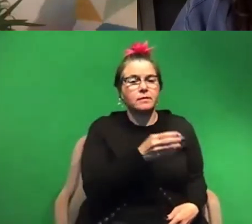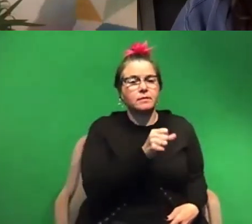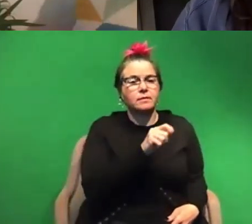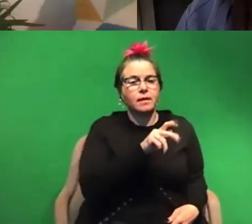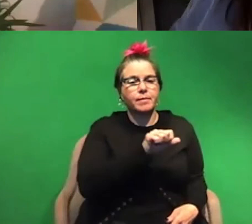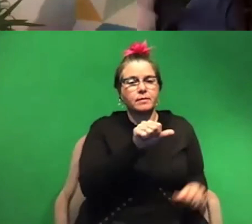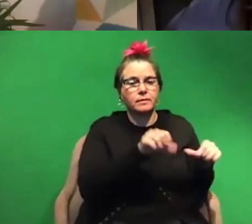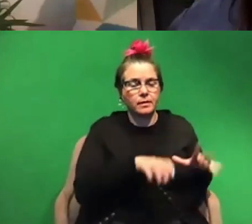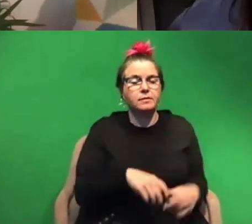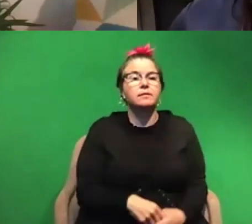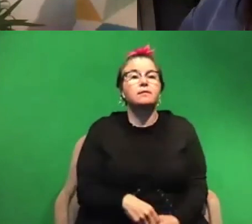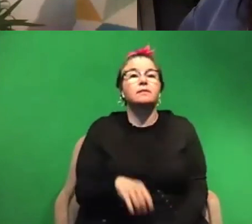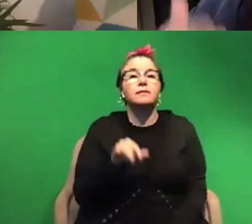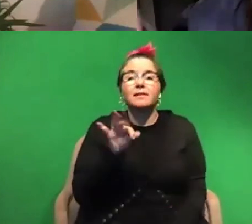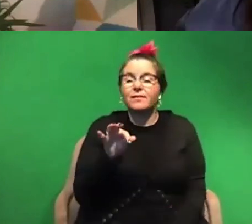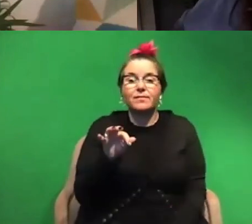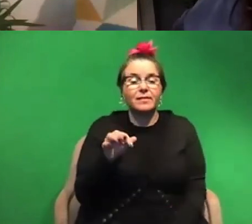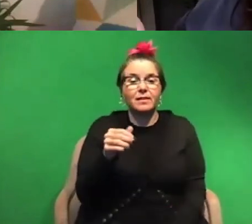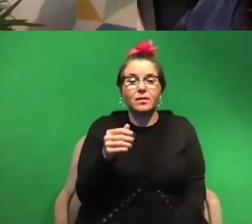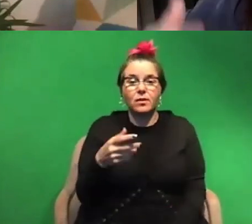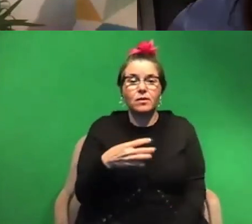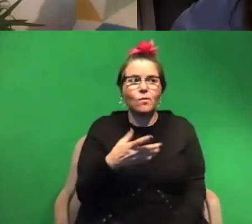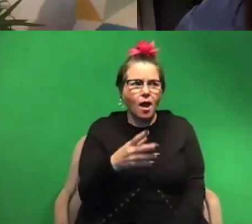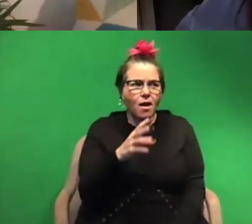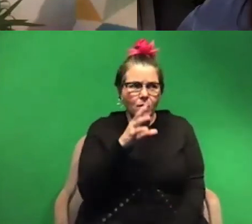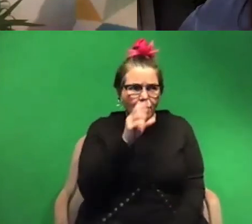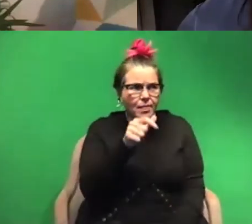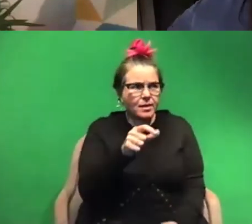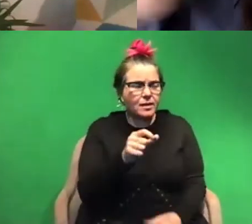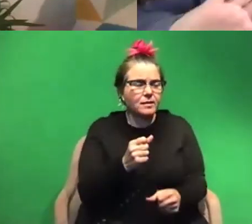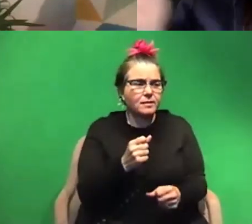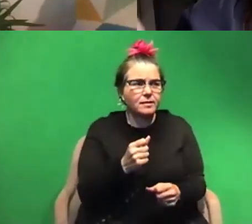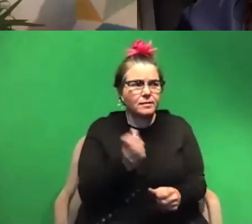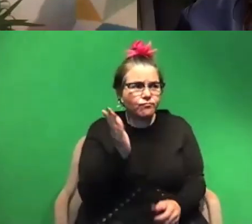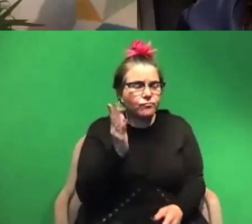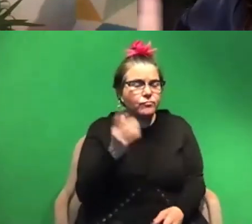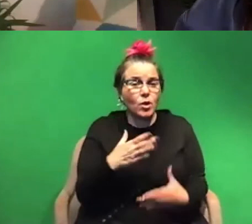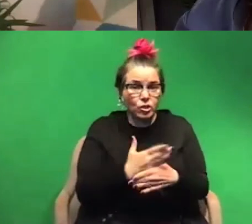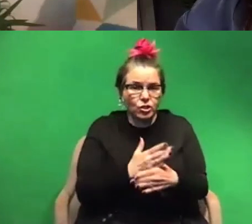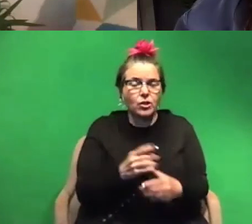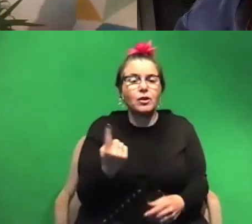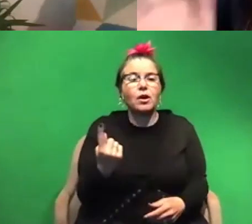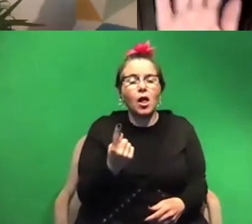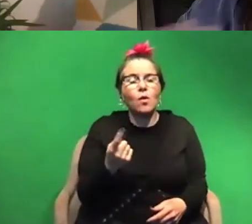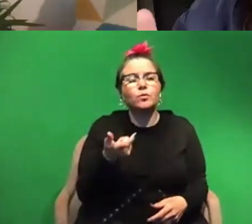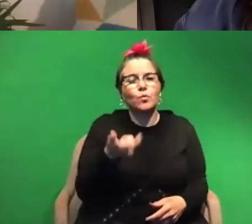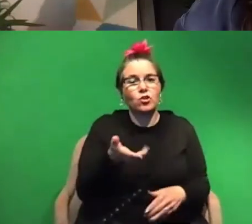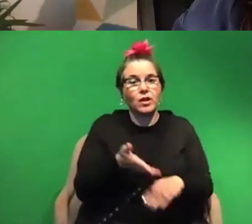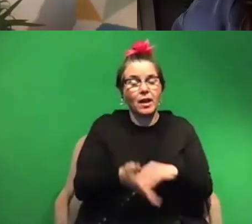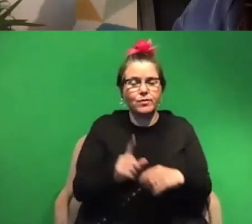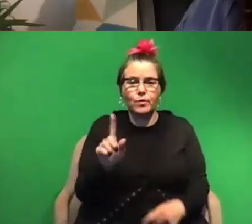patreon.com/SkypeAScientist. And if you ever have one of these sessions, you're like, wow, I had so much fun, I want to share it with someone else, you can always view sessions afterward at